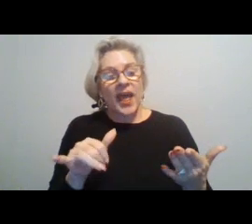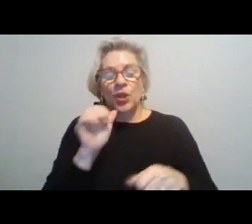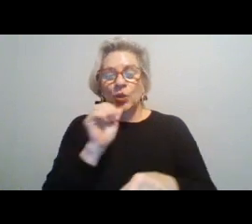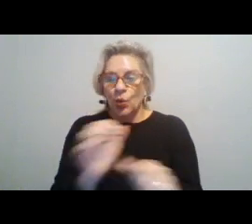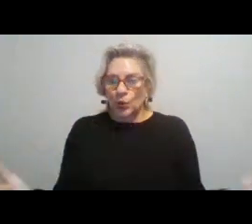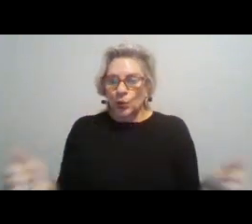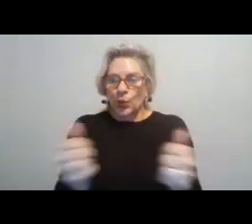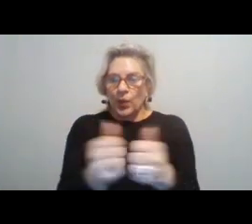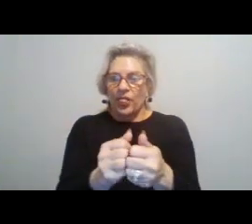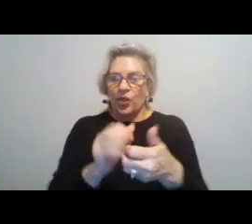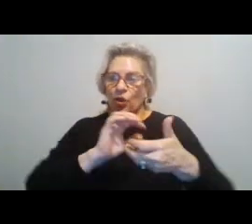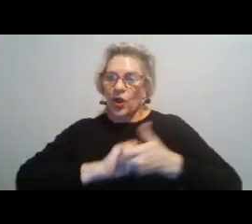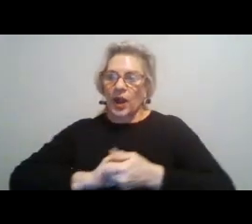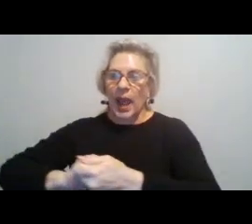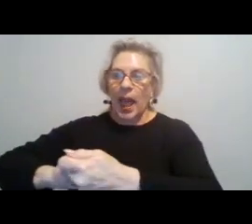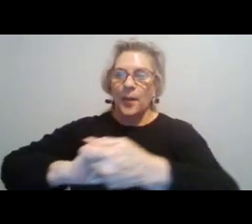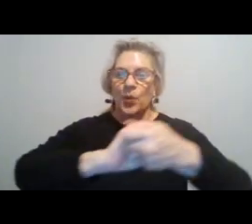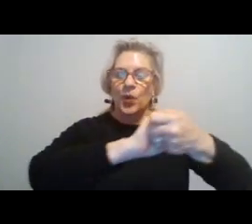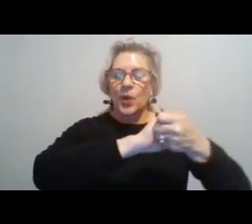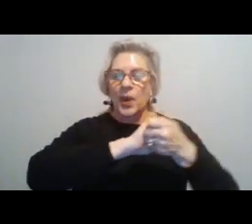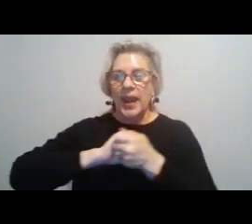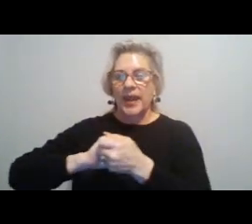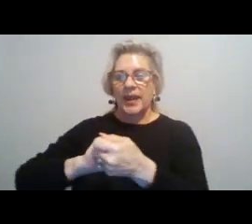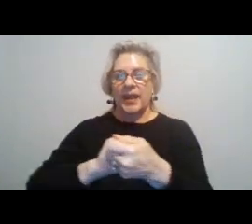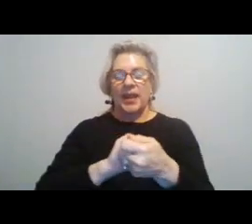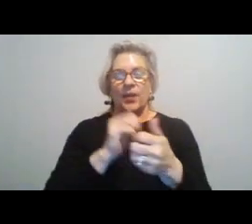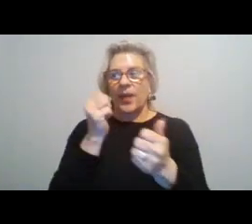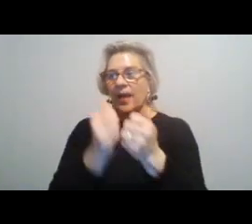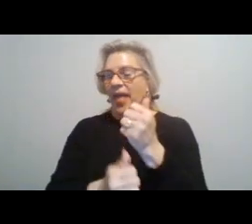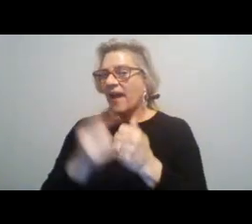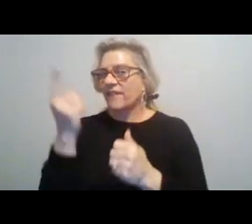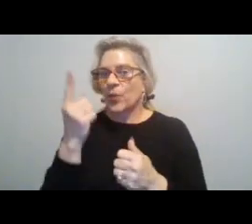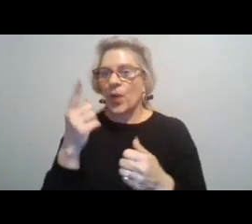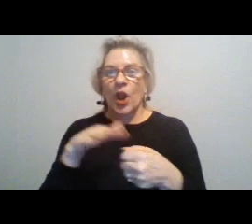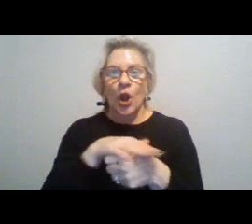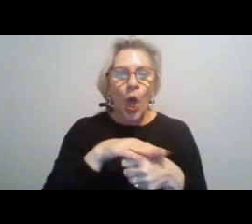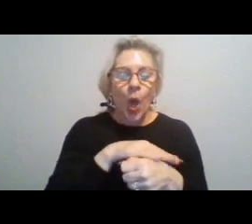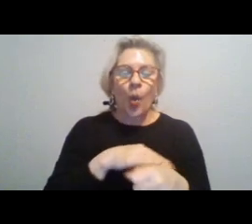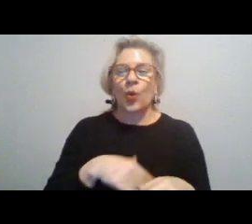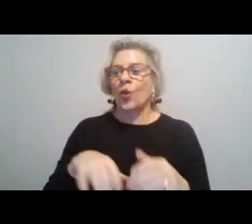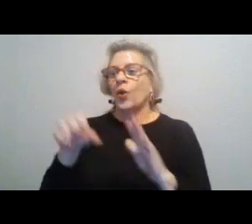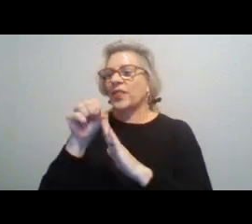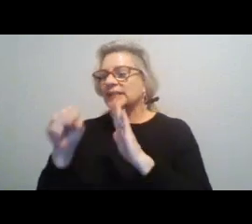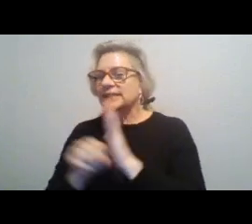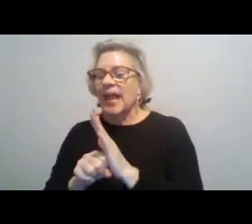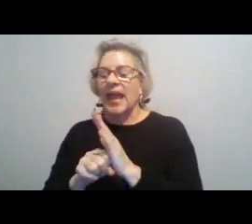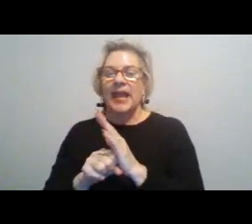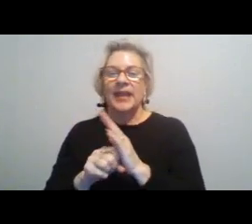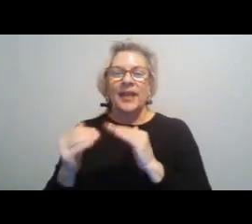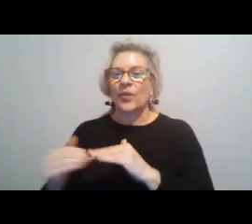between all stakeholders at the state level, at the local level, to